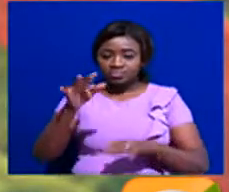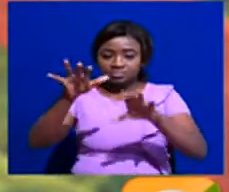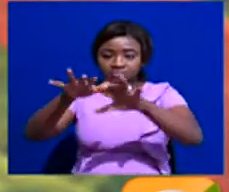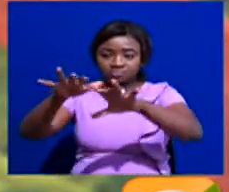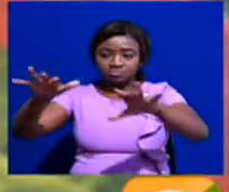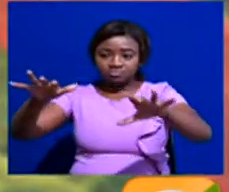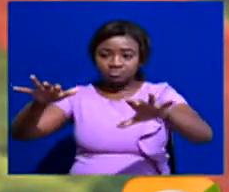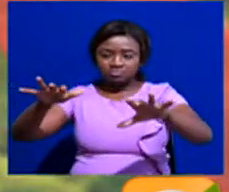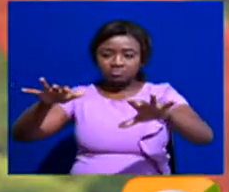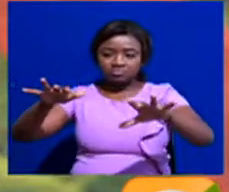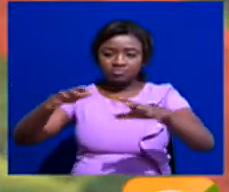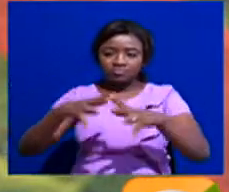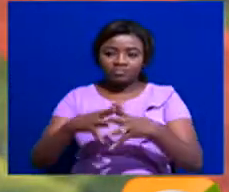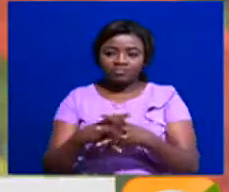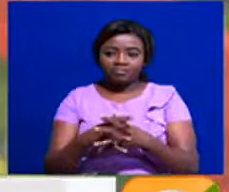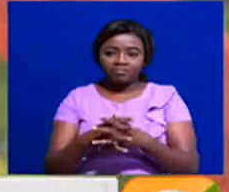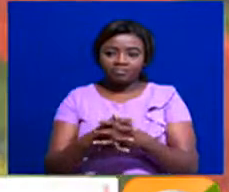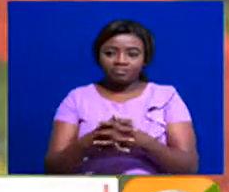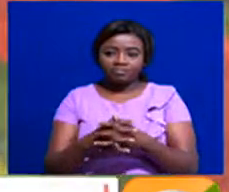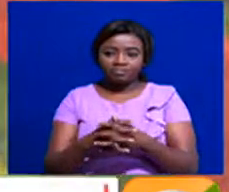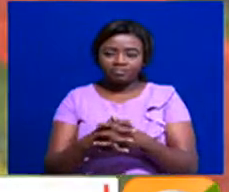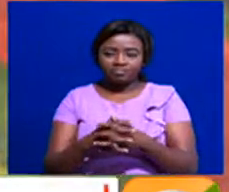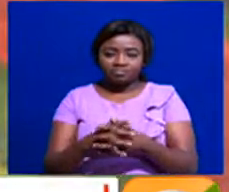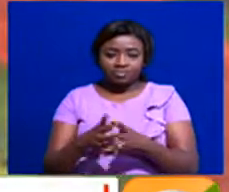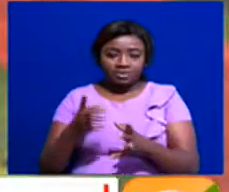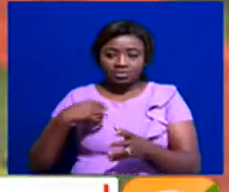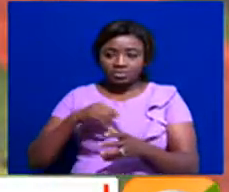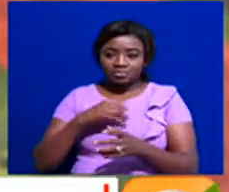are locked. You are not allowed to complain.